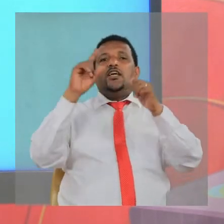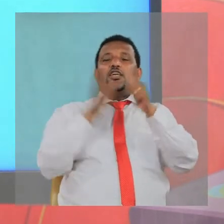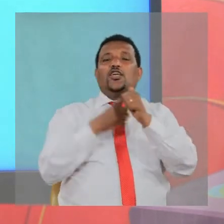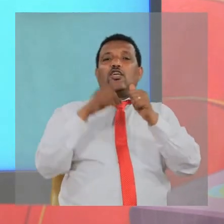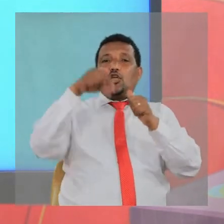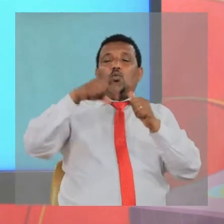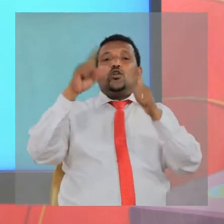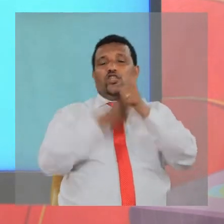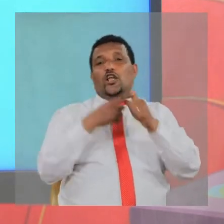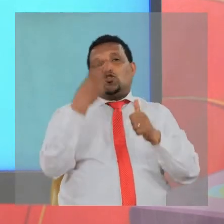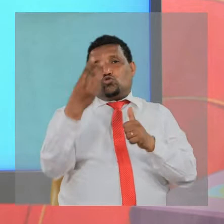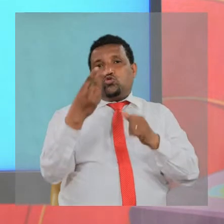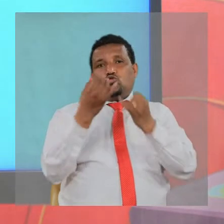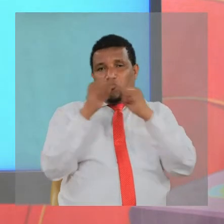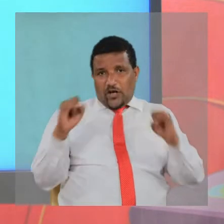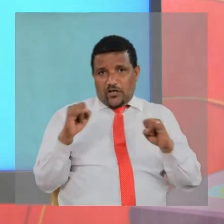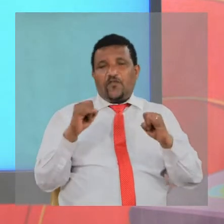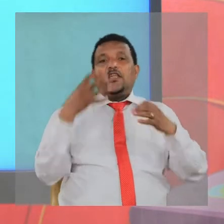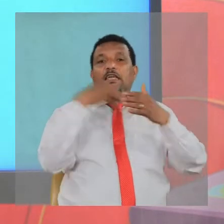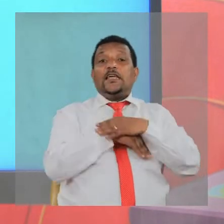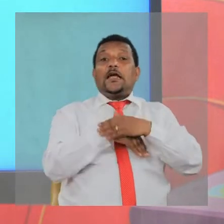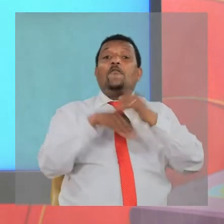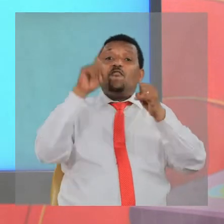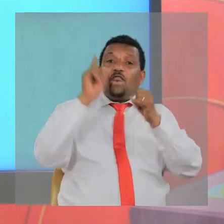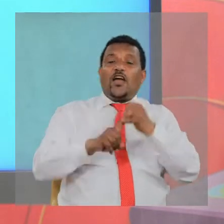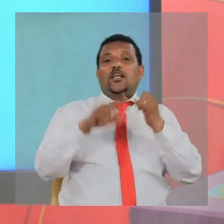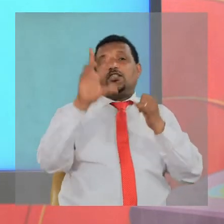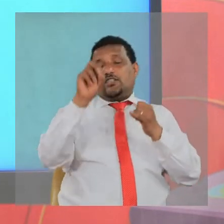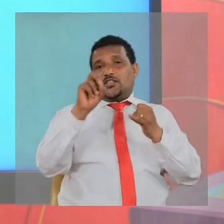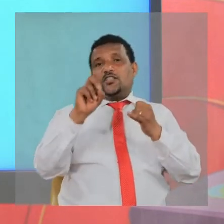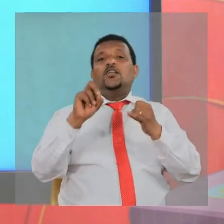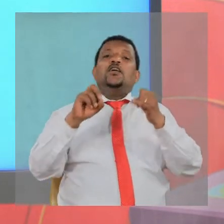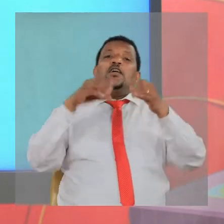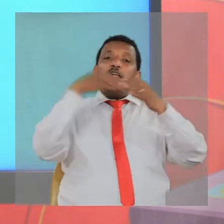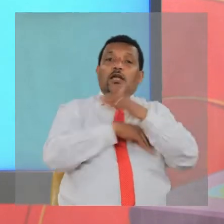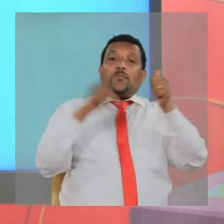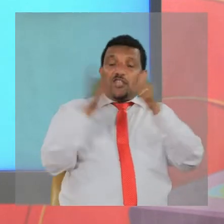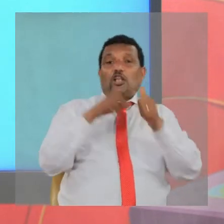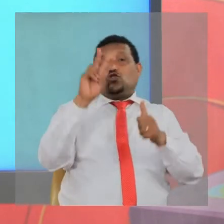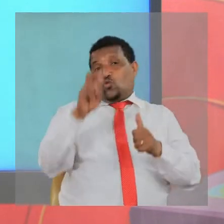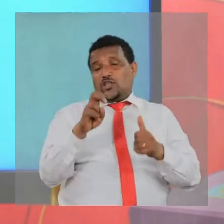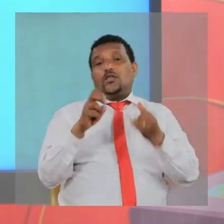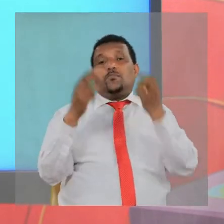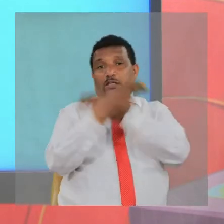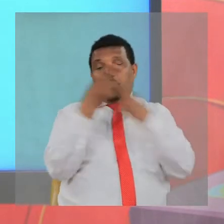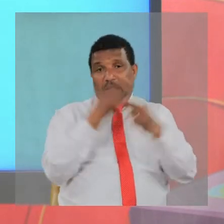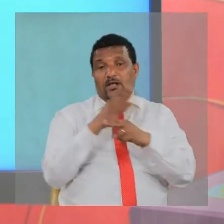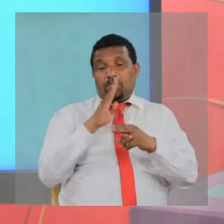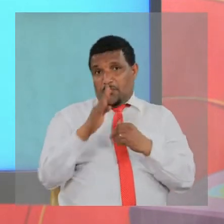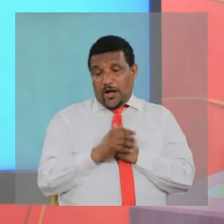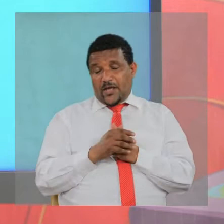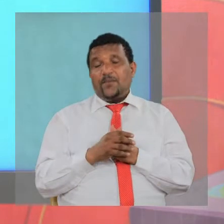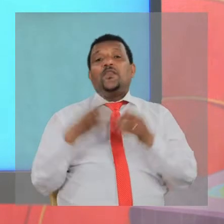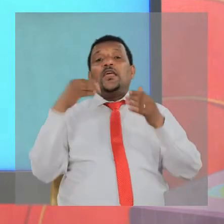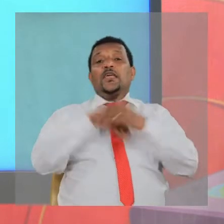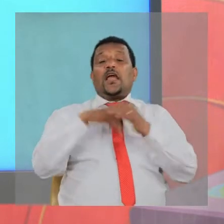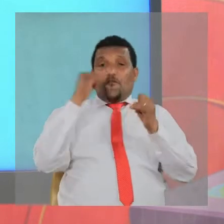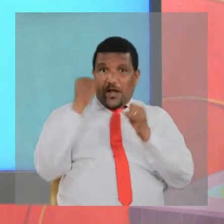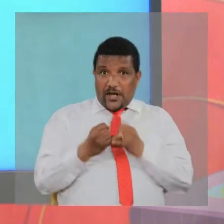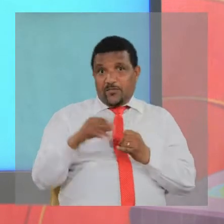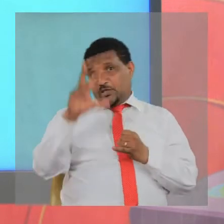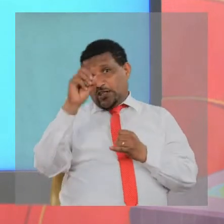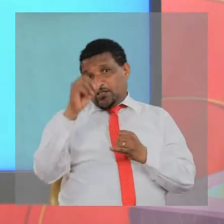2 divided by income final is 30 minus income initial is 20 multiplied by the income final